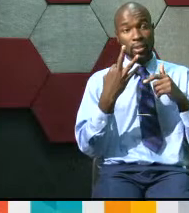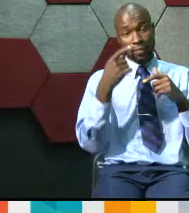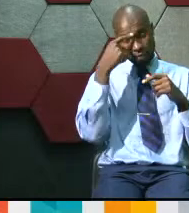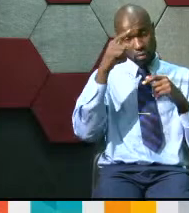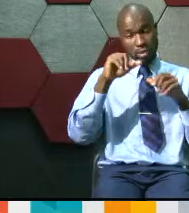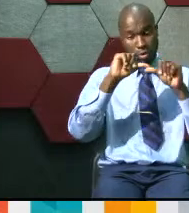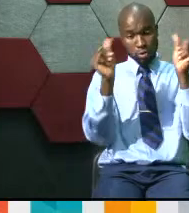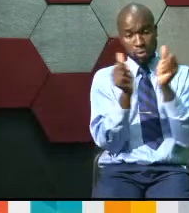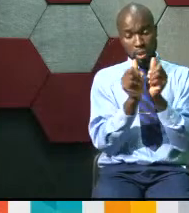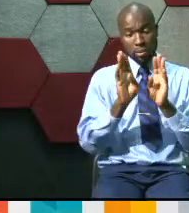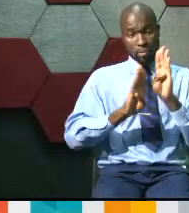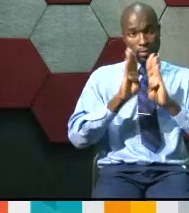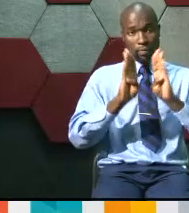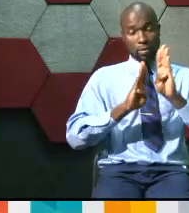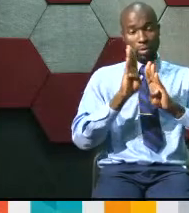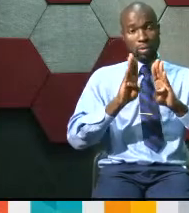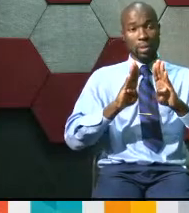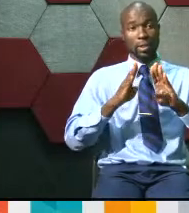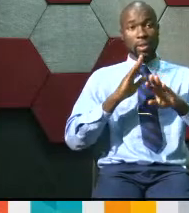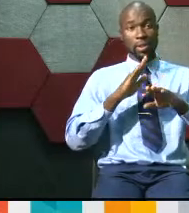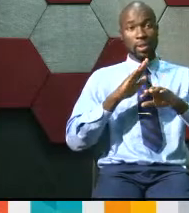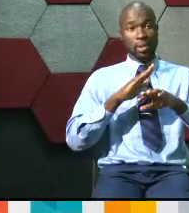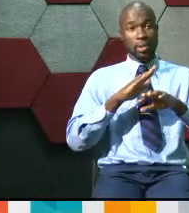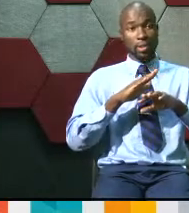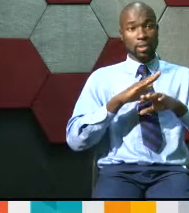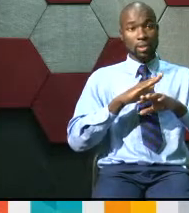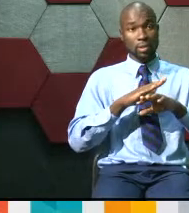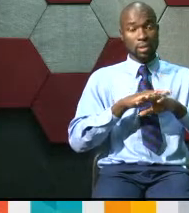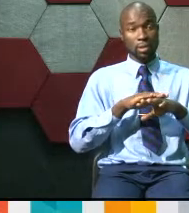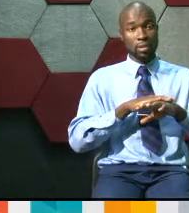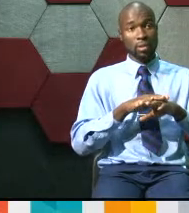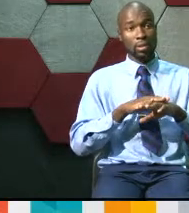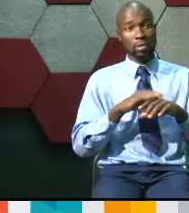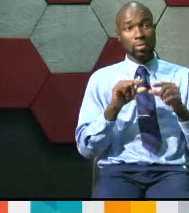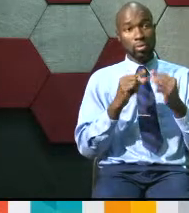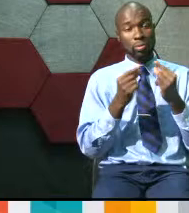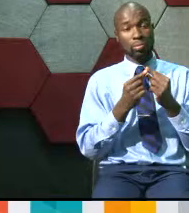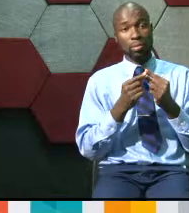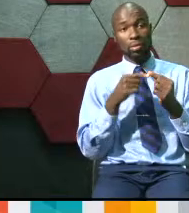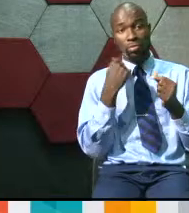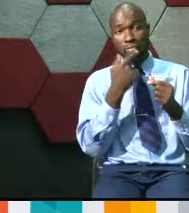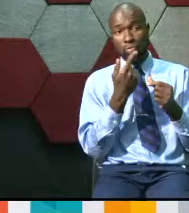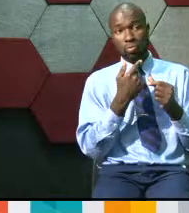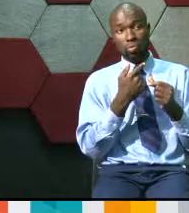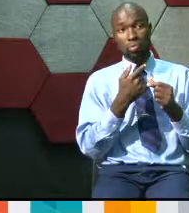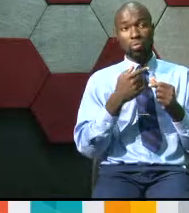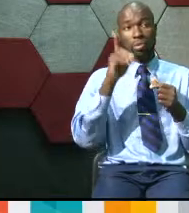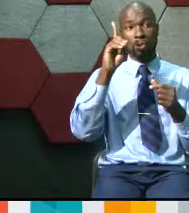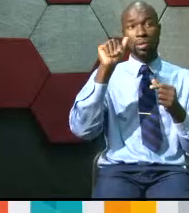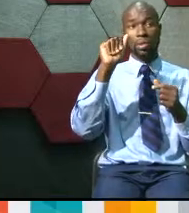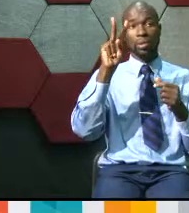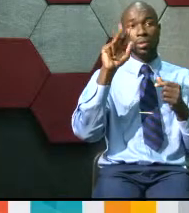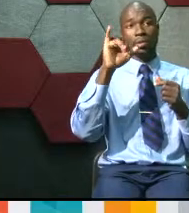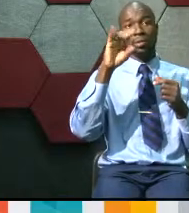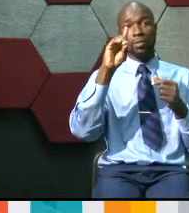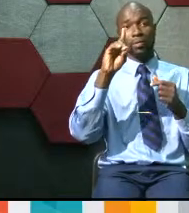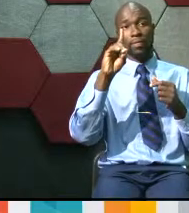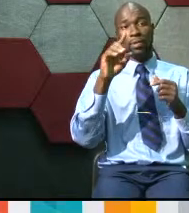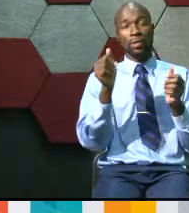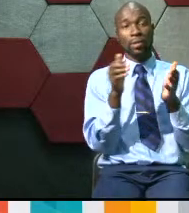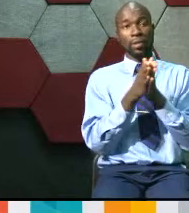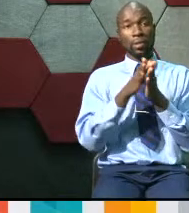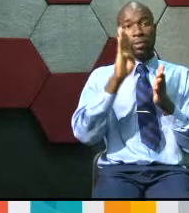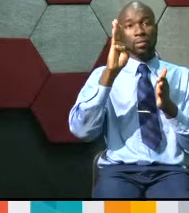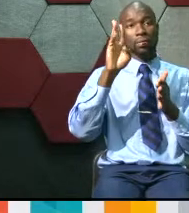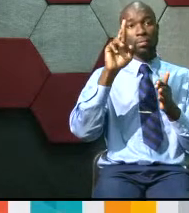Behavioral Sciences category are David Otieno and Brian Tunje from Salvation